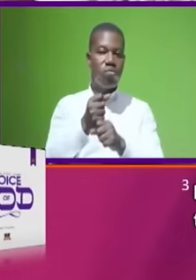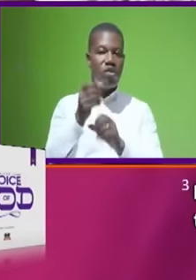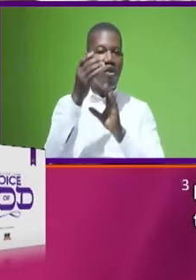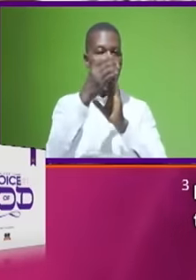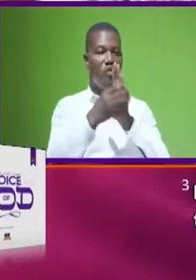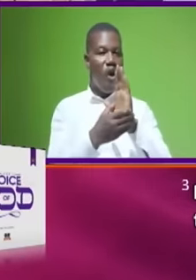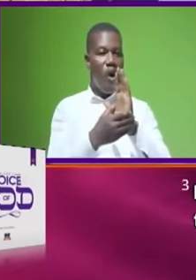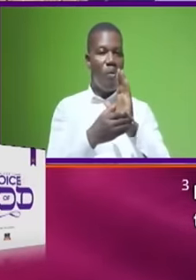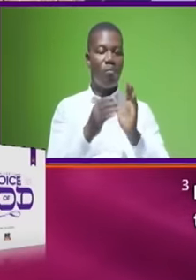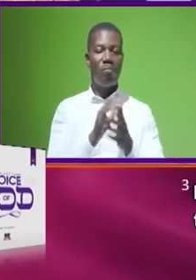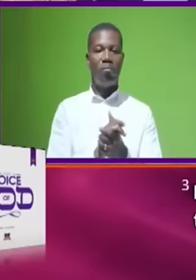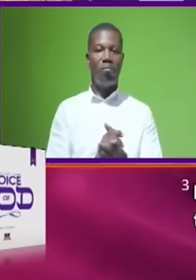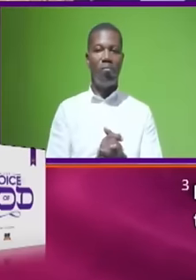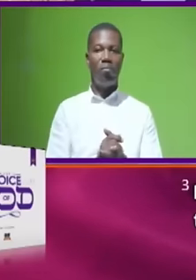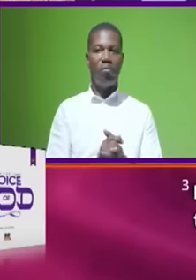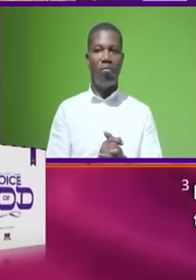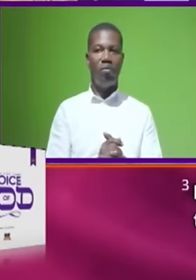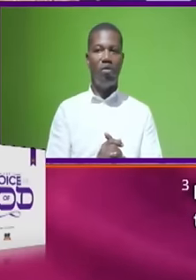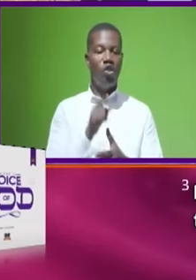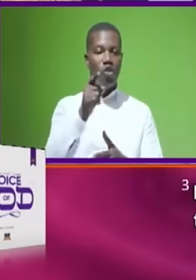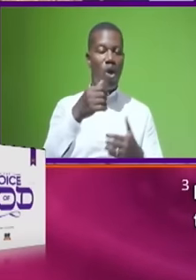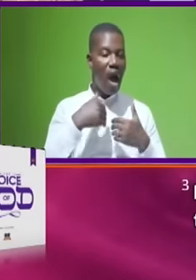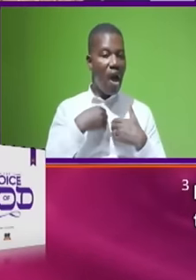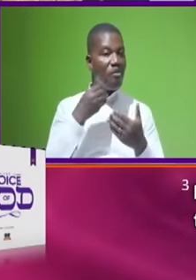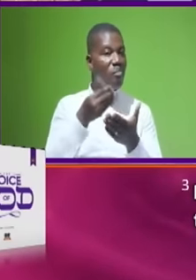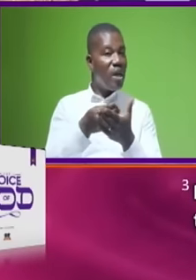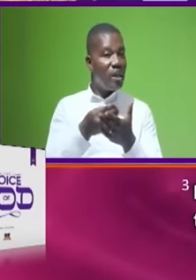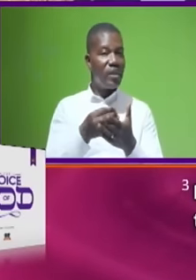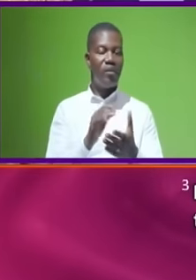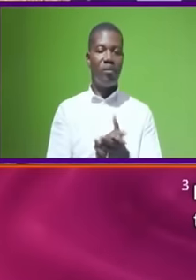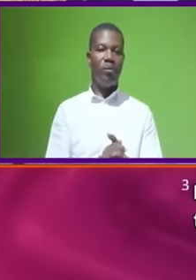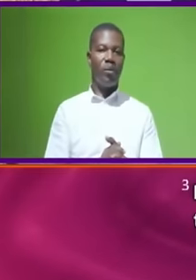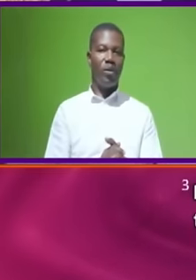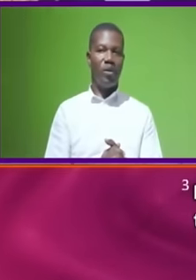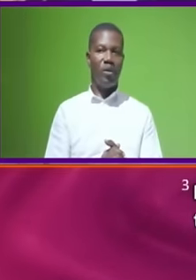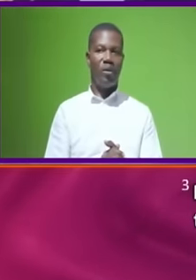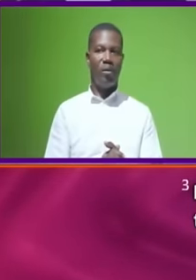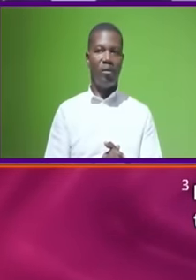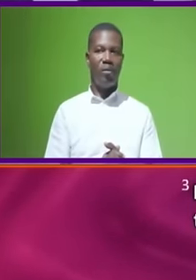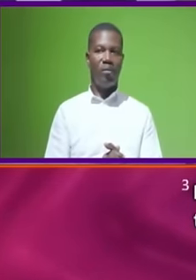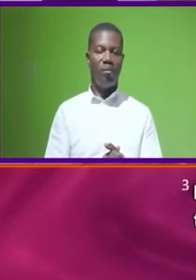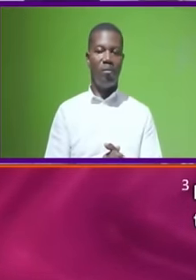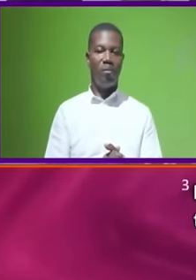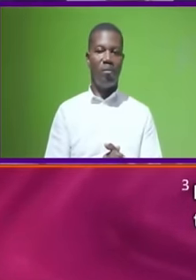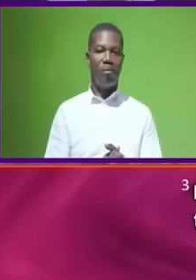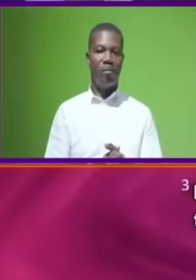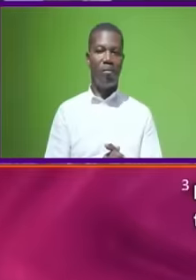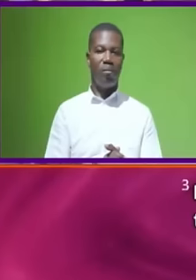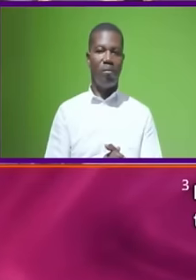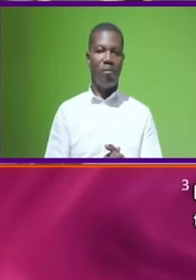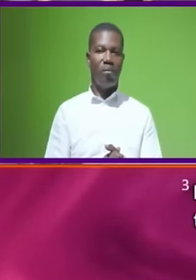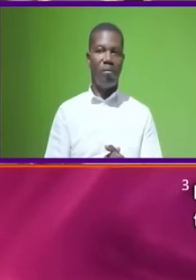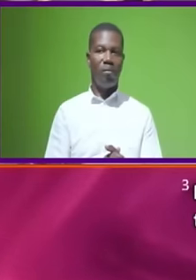should you go for a form? What will I be? Once you have a lot or enough.